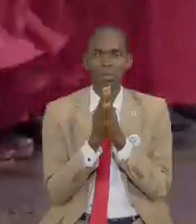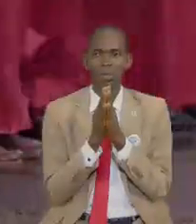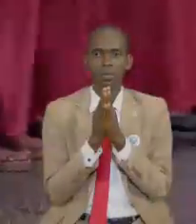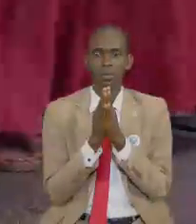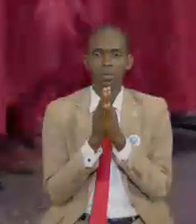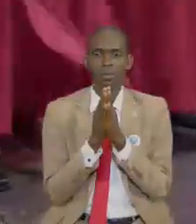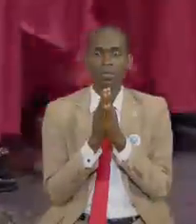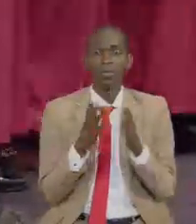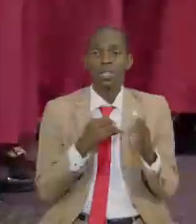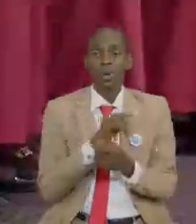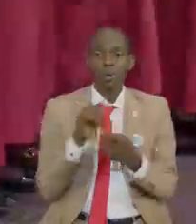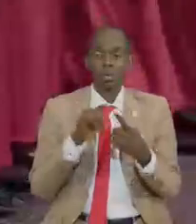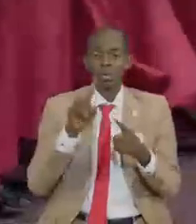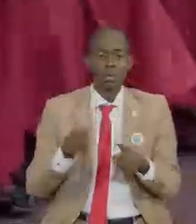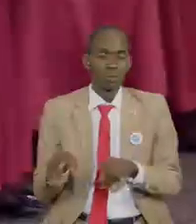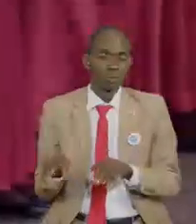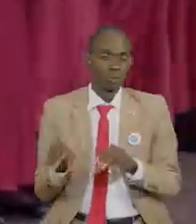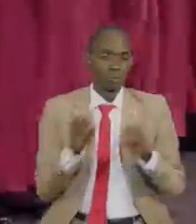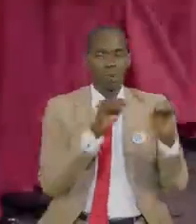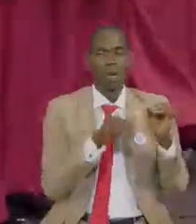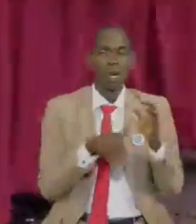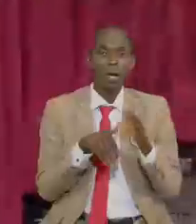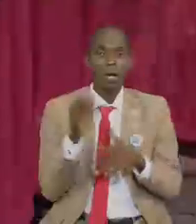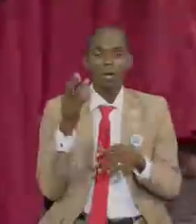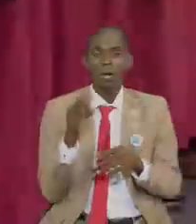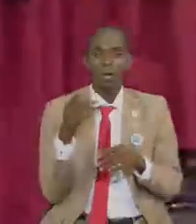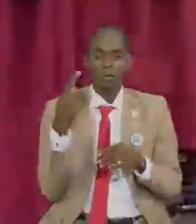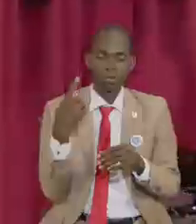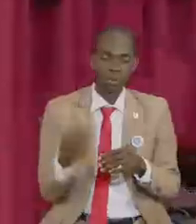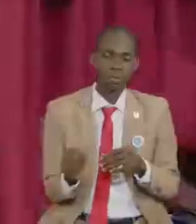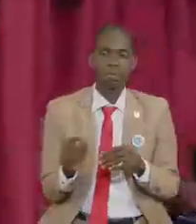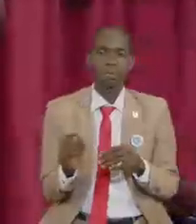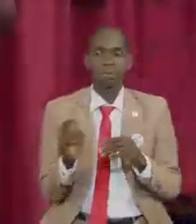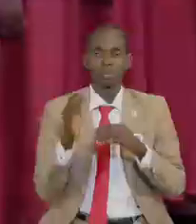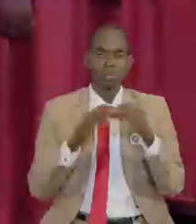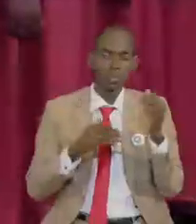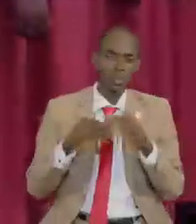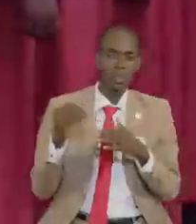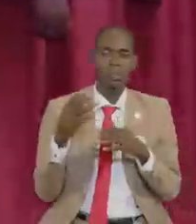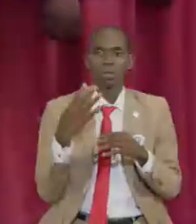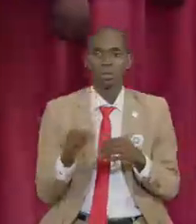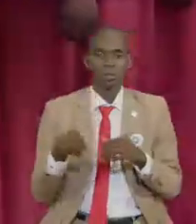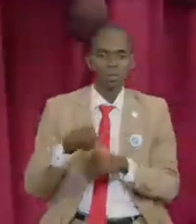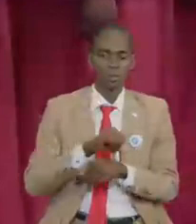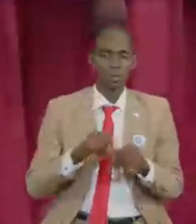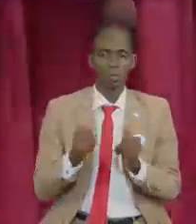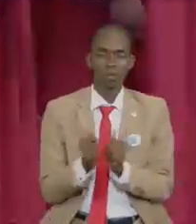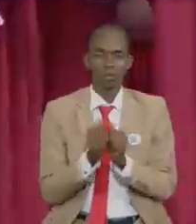And when you go out of the building of the sanctuary of the fellowship today,